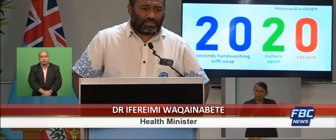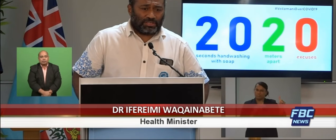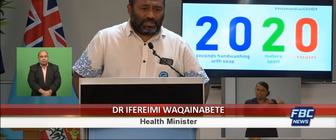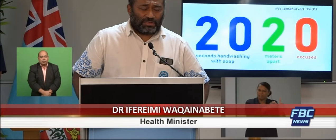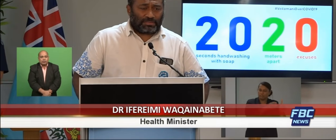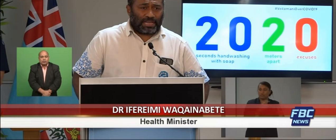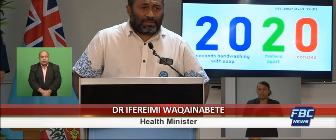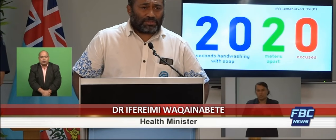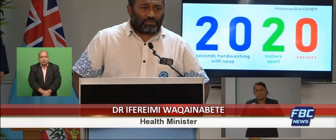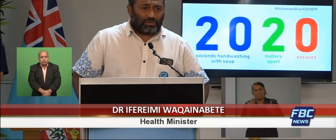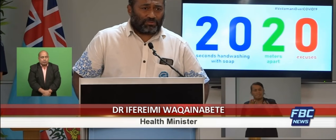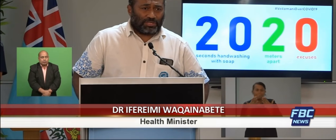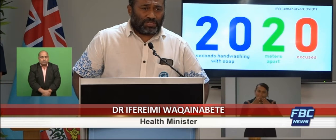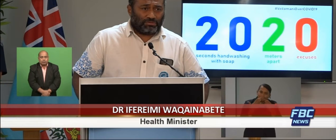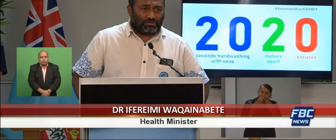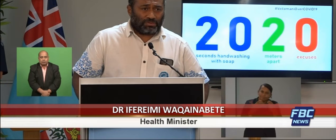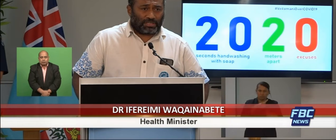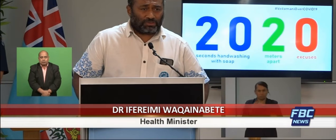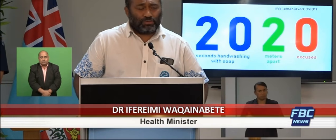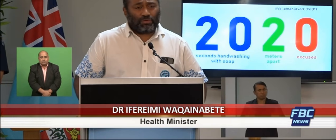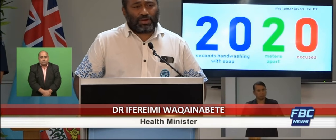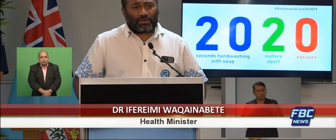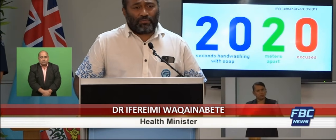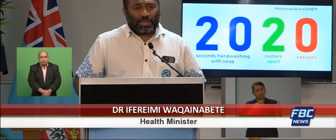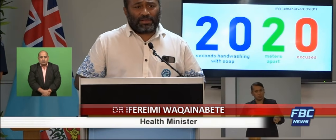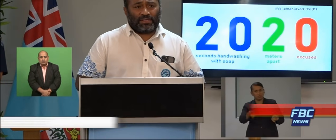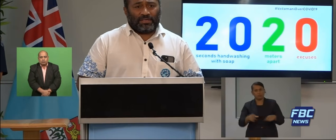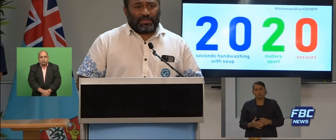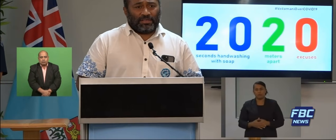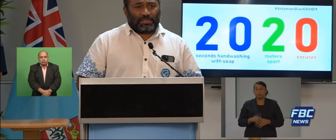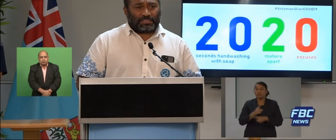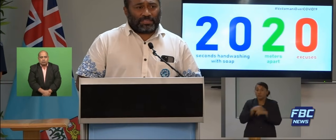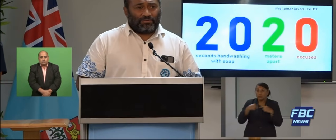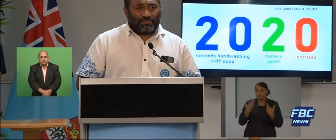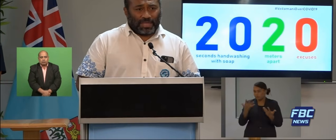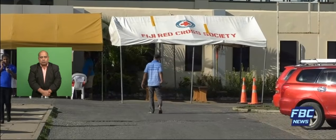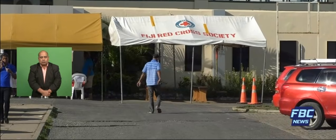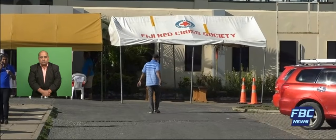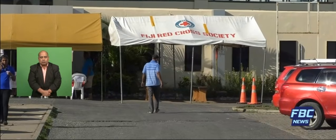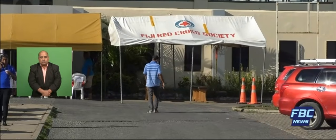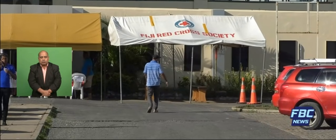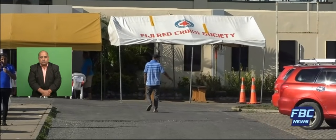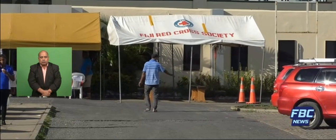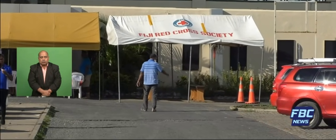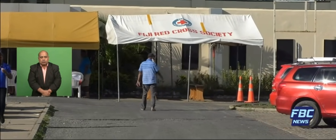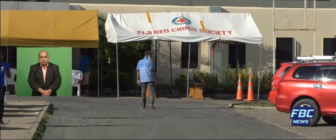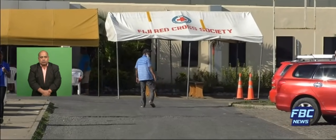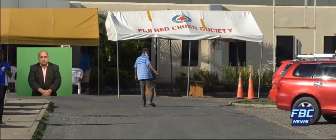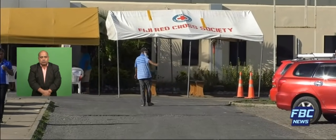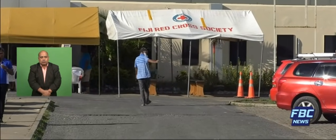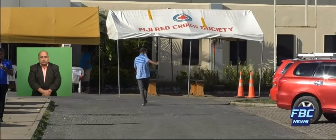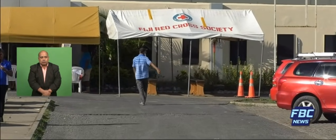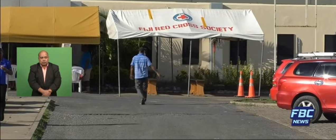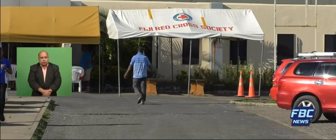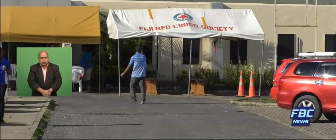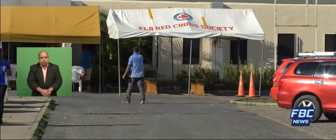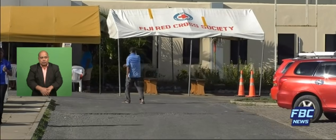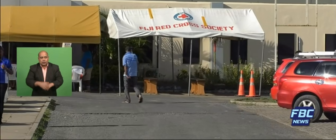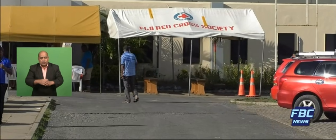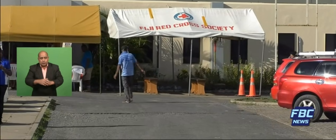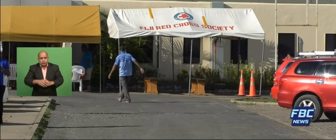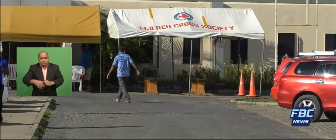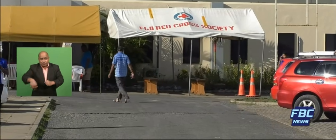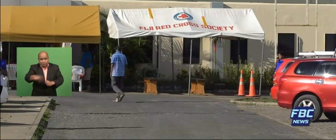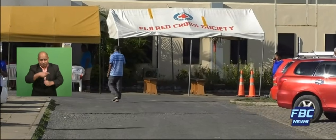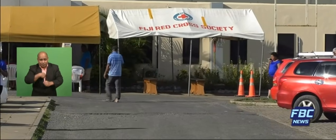change the dynamics of what we need to do. As we all are aware, that we've added another caveat in terms of them going